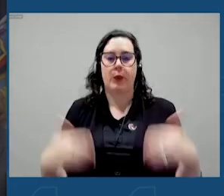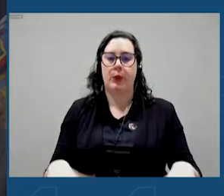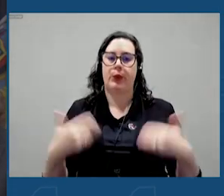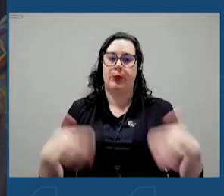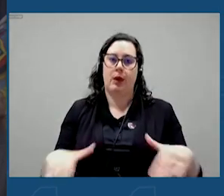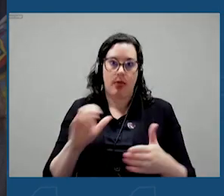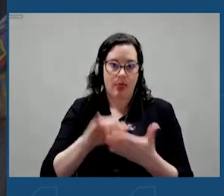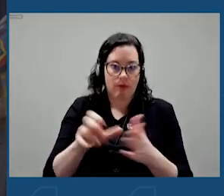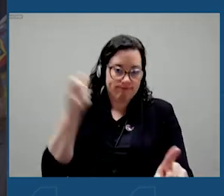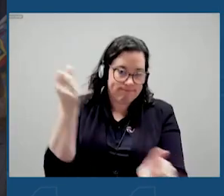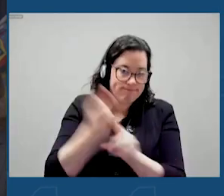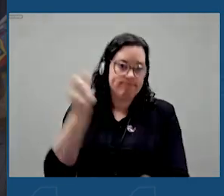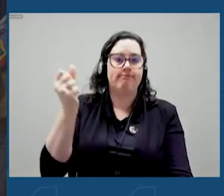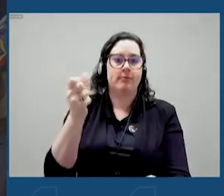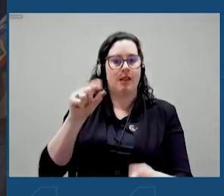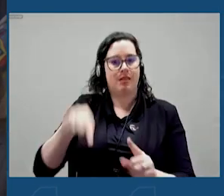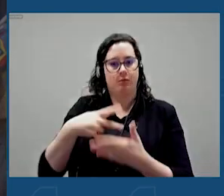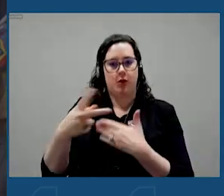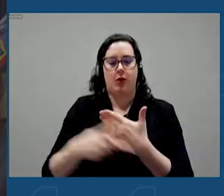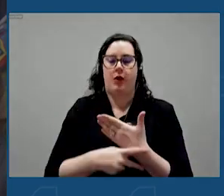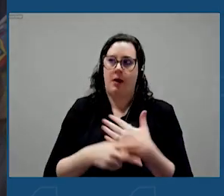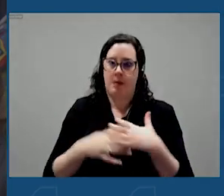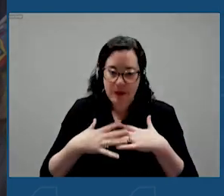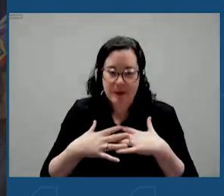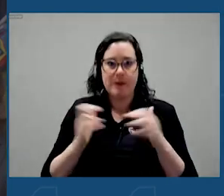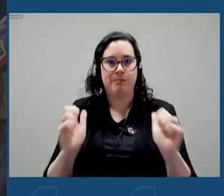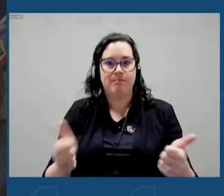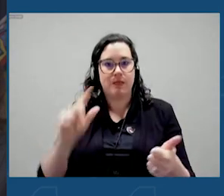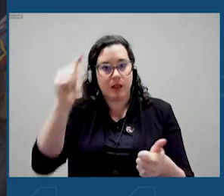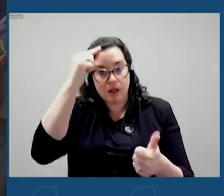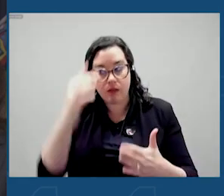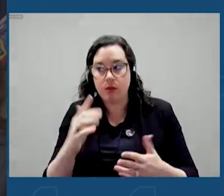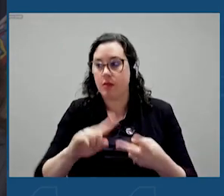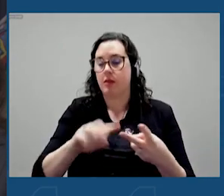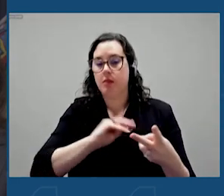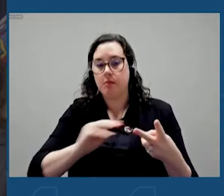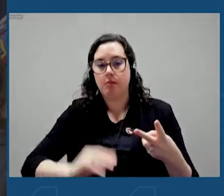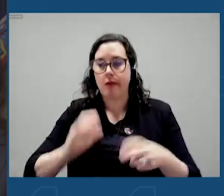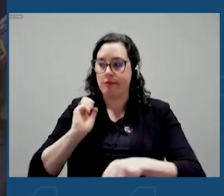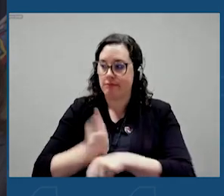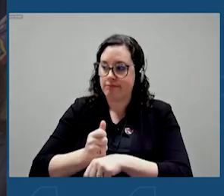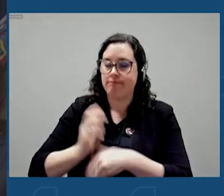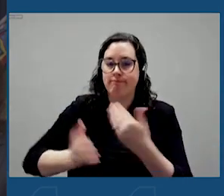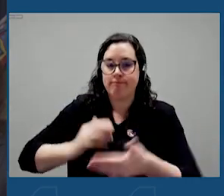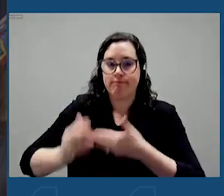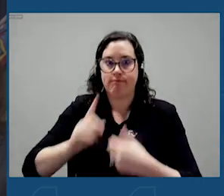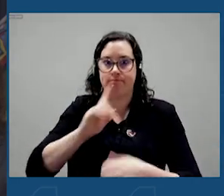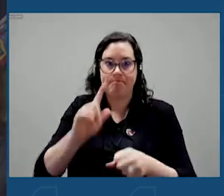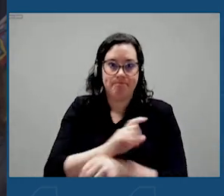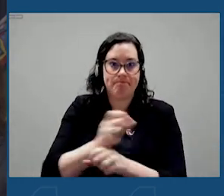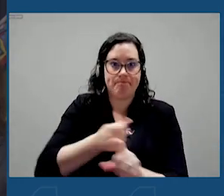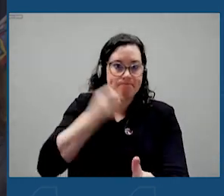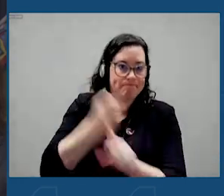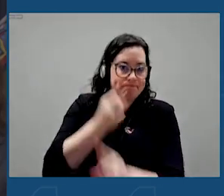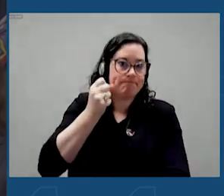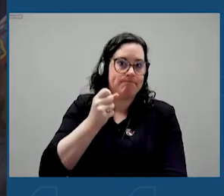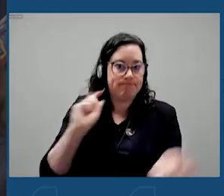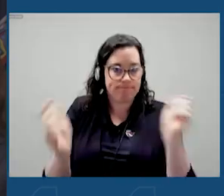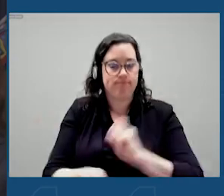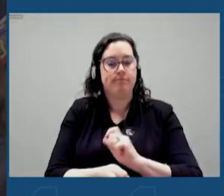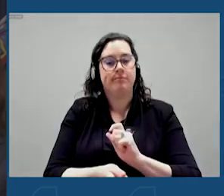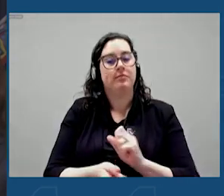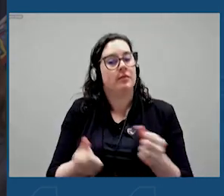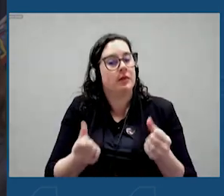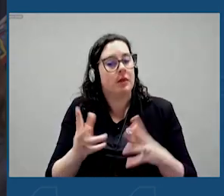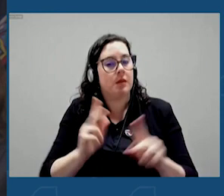impact of the program that the governor and the mayor set in motion. And the percentage of our riders who are